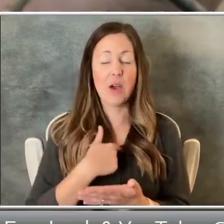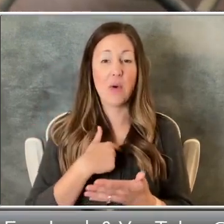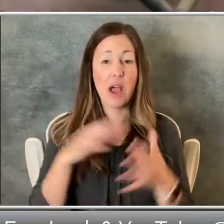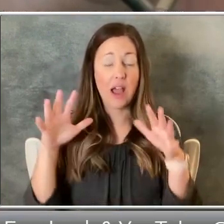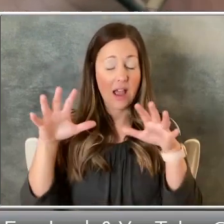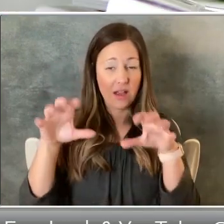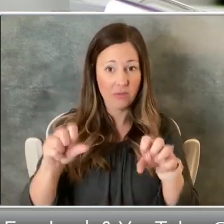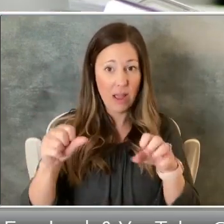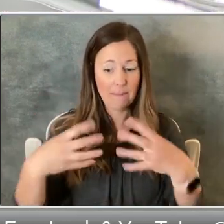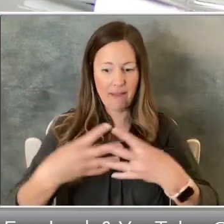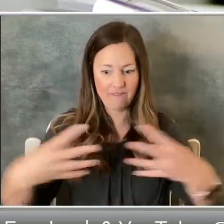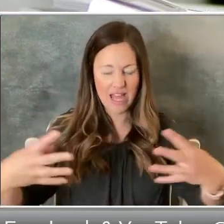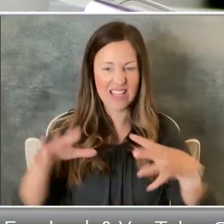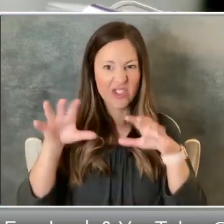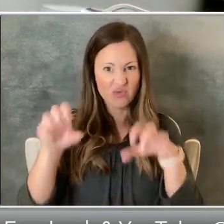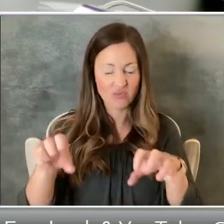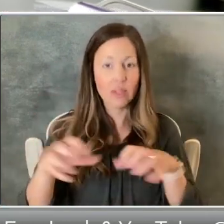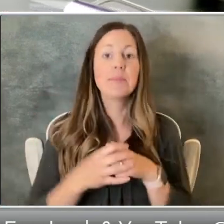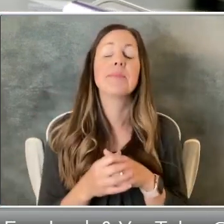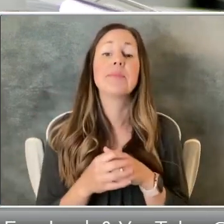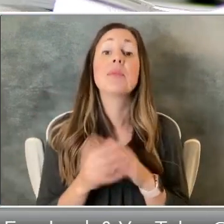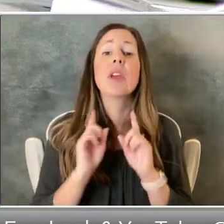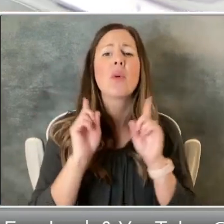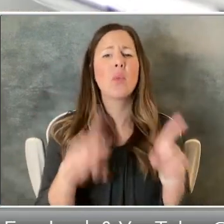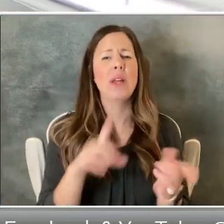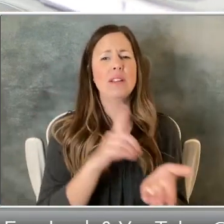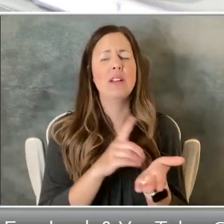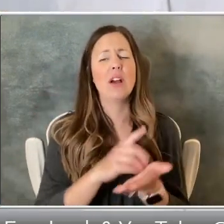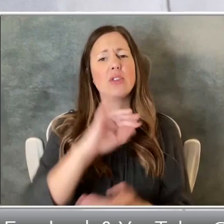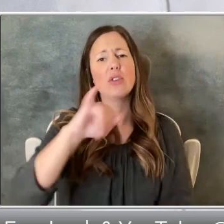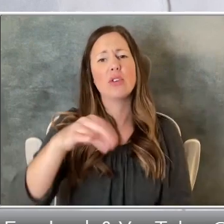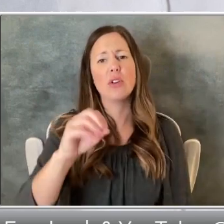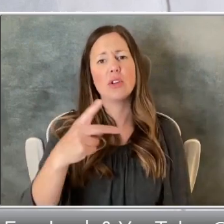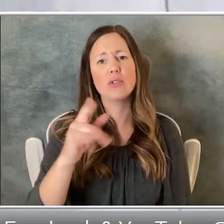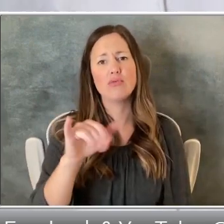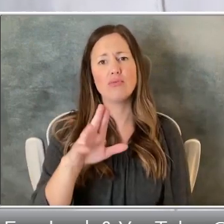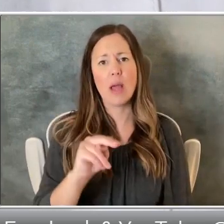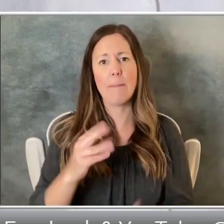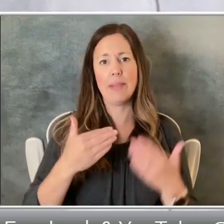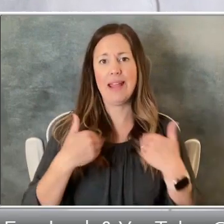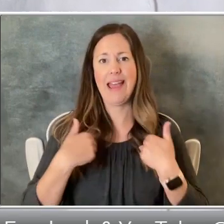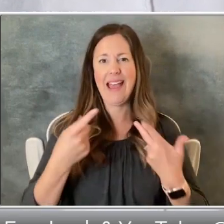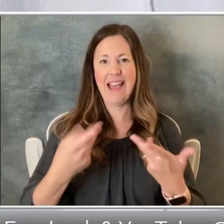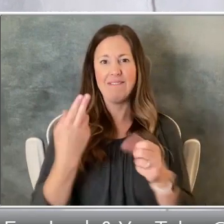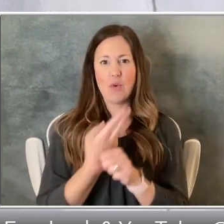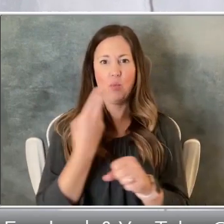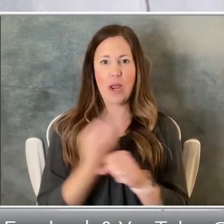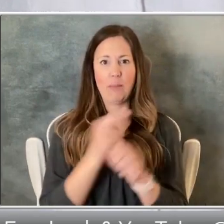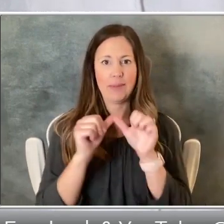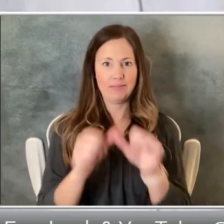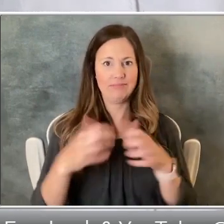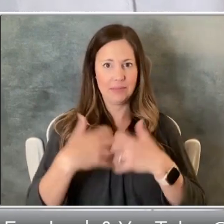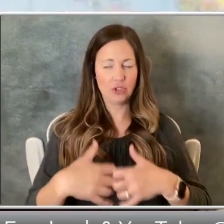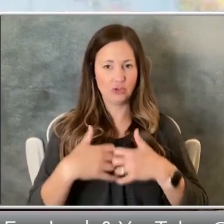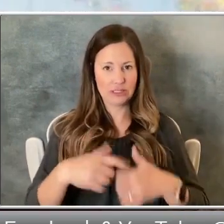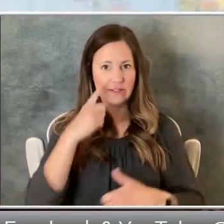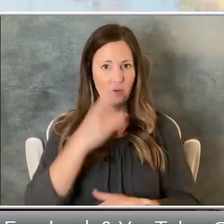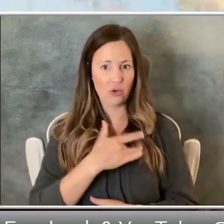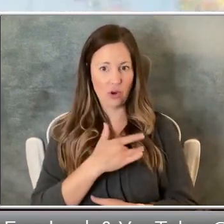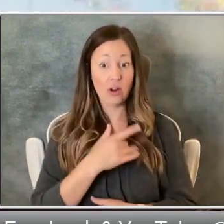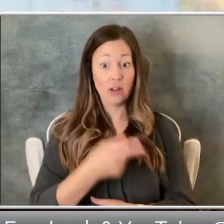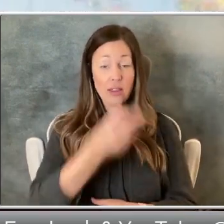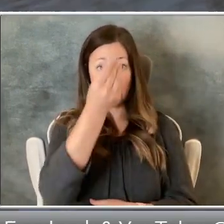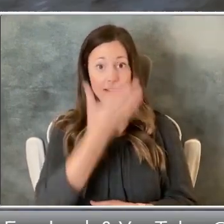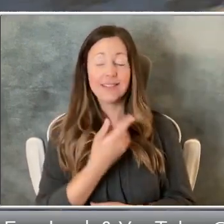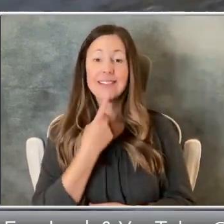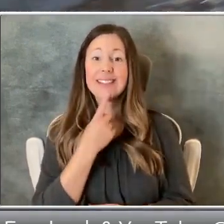that was close. She went to a doctor in Joplin who fitted her with a wearable heart monitor. And they actually did tell me, we want you to go